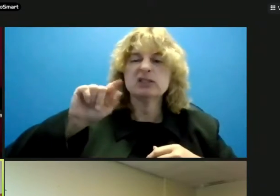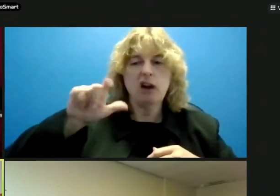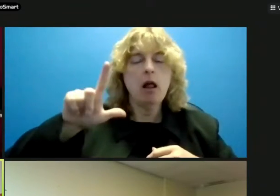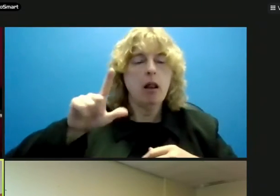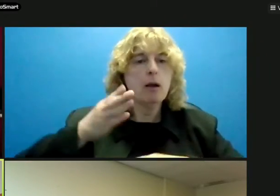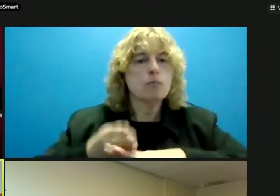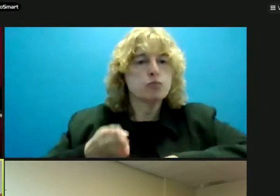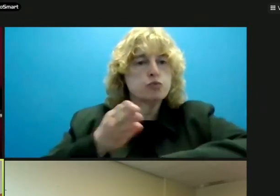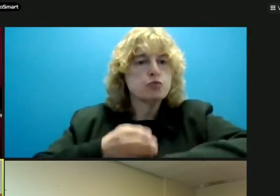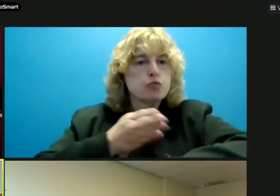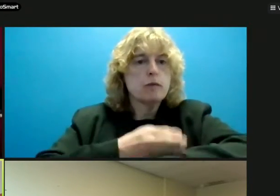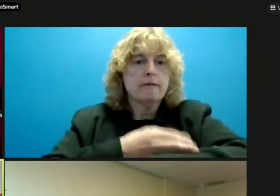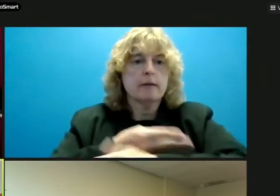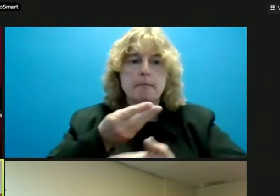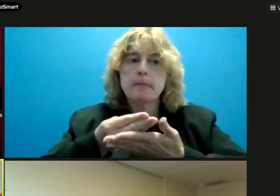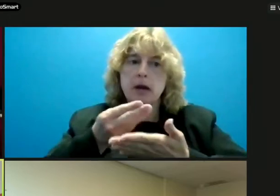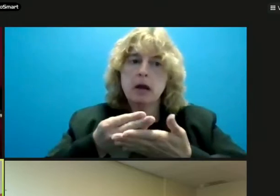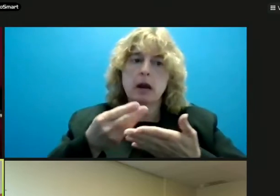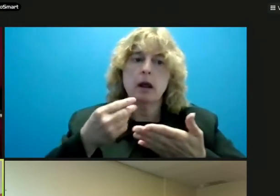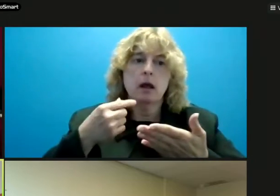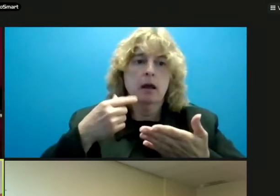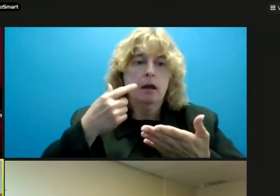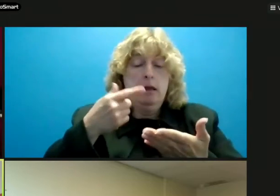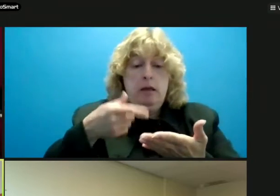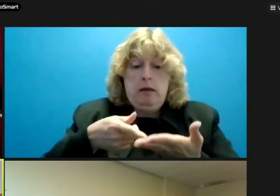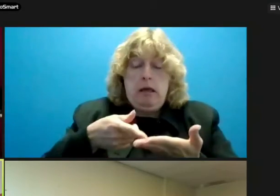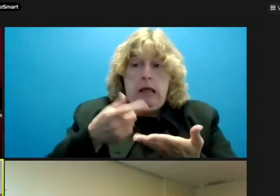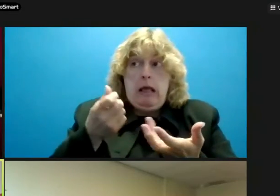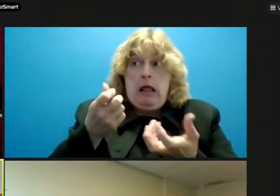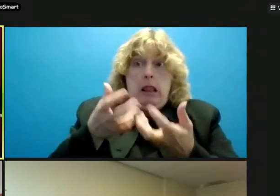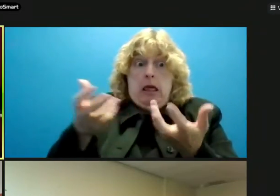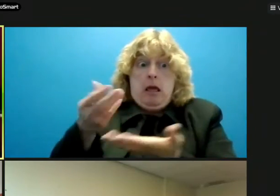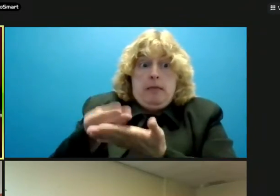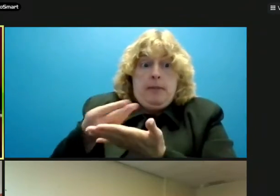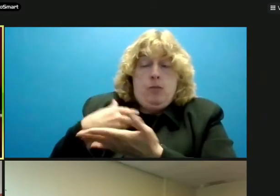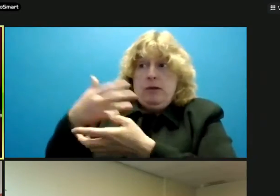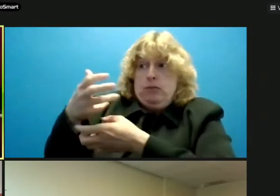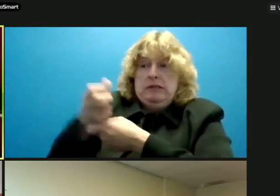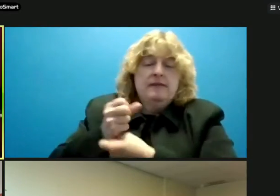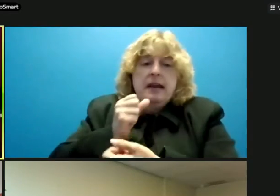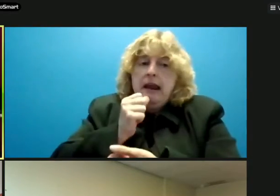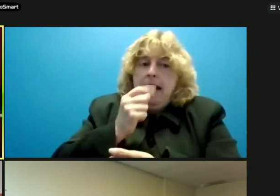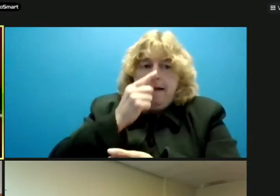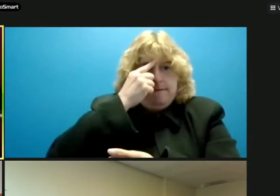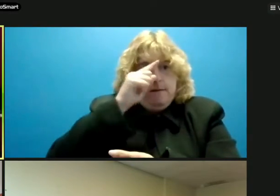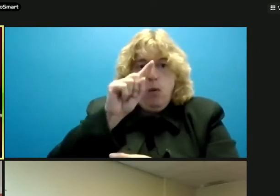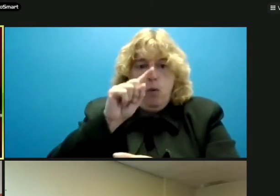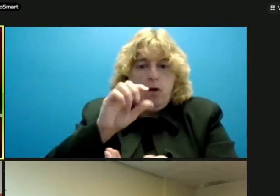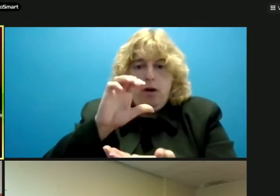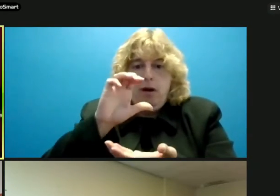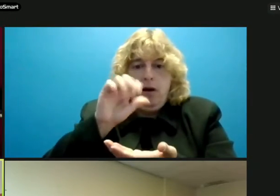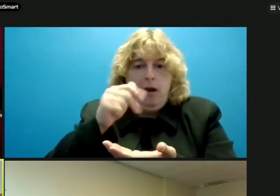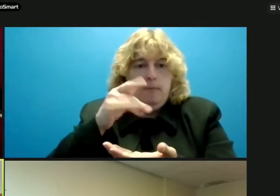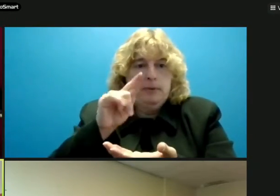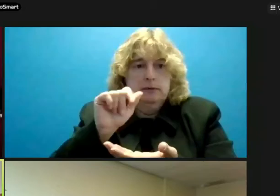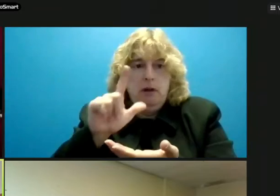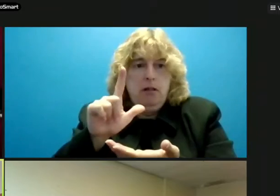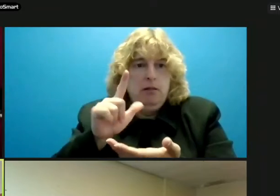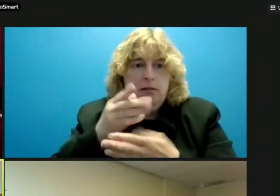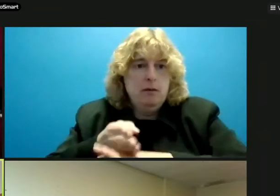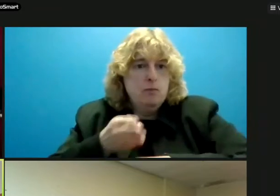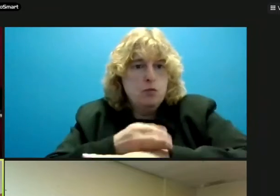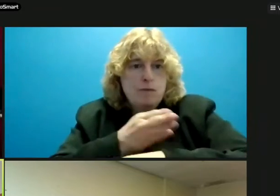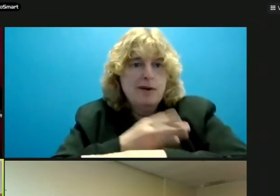the dollars that we receive are not earmarked for capital improvements, even though we have such a dire need for